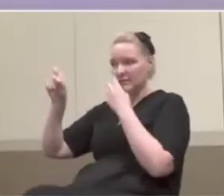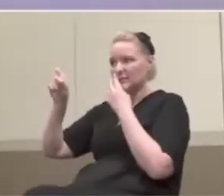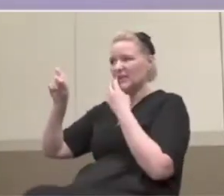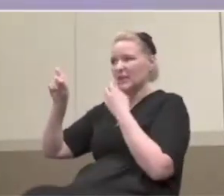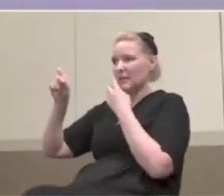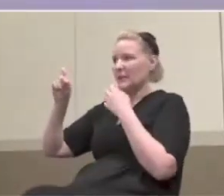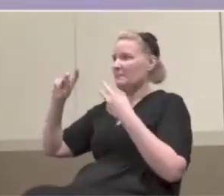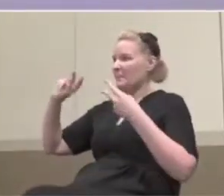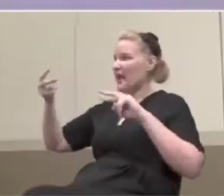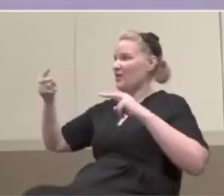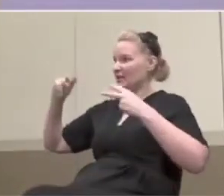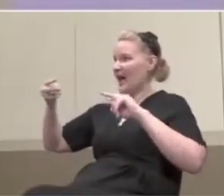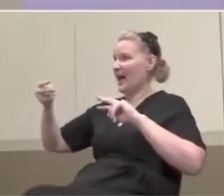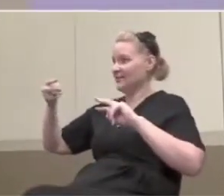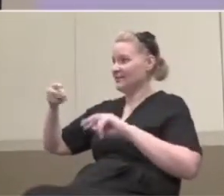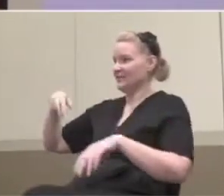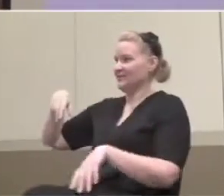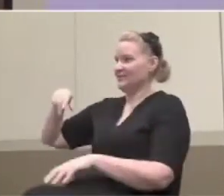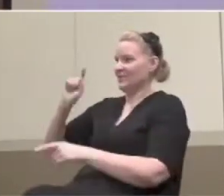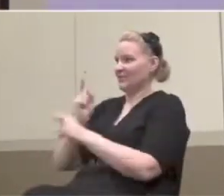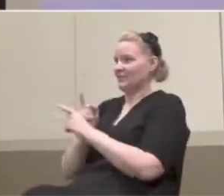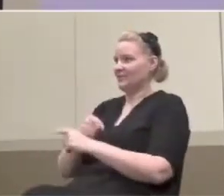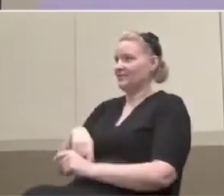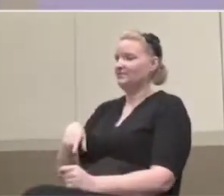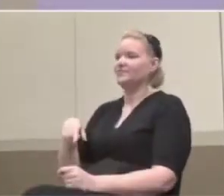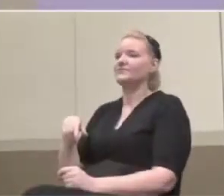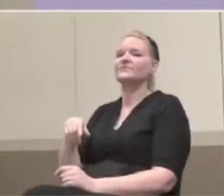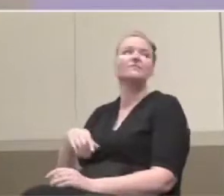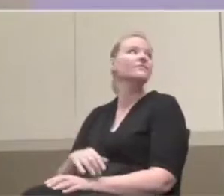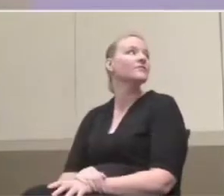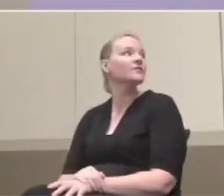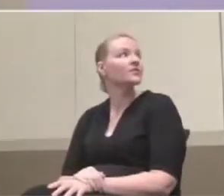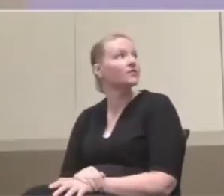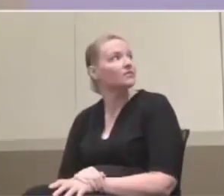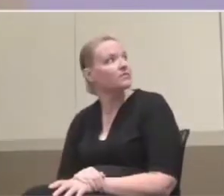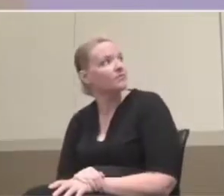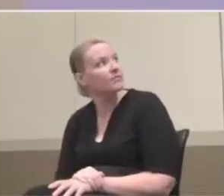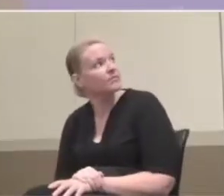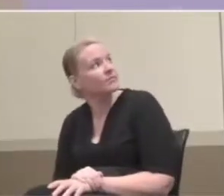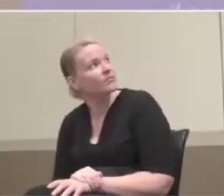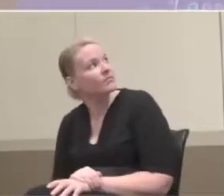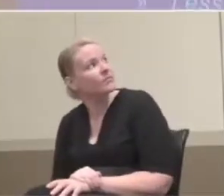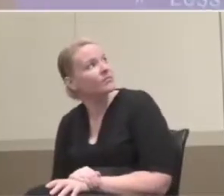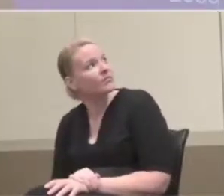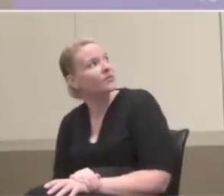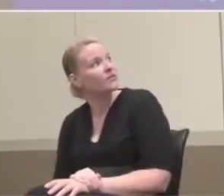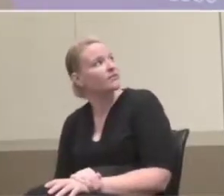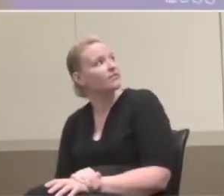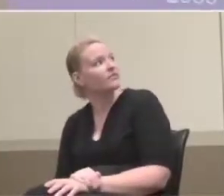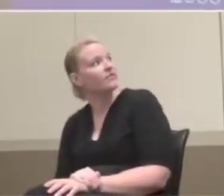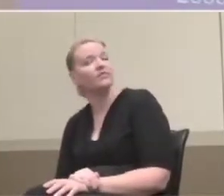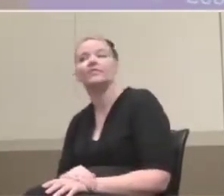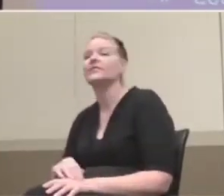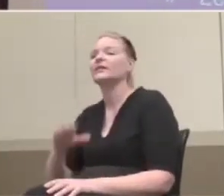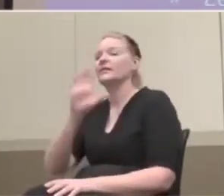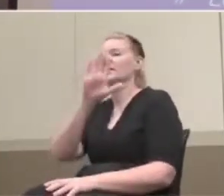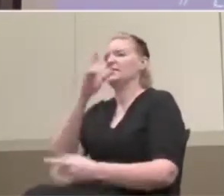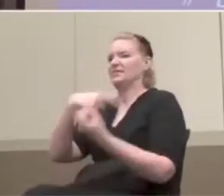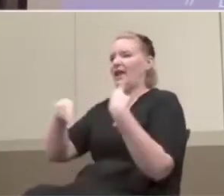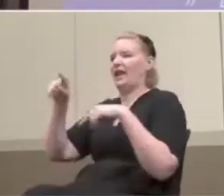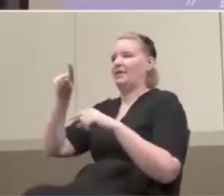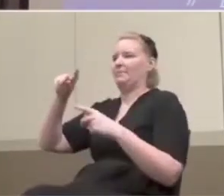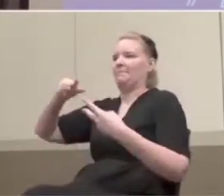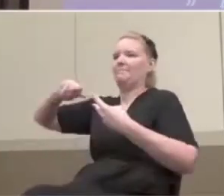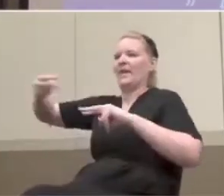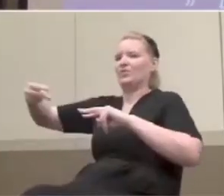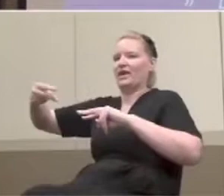is counterintuitive. It goes against what you would think, okay? So it's a statement or concept that contains conflicting ideas, but